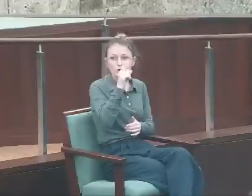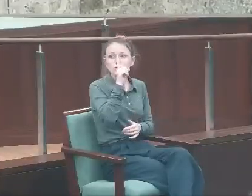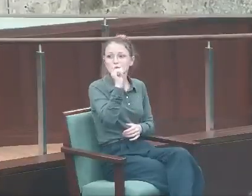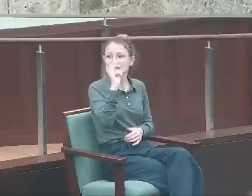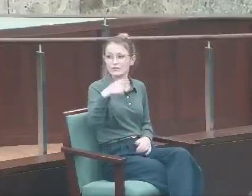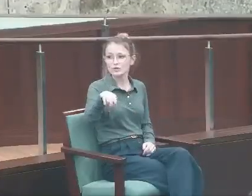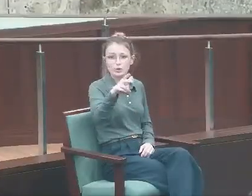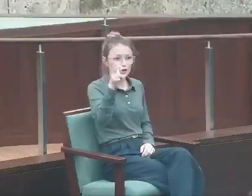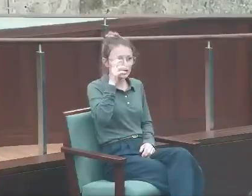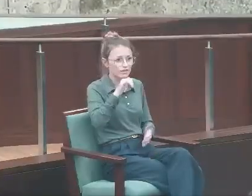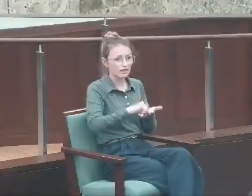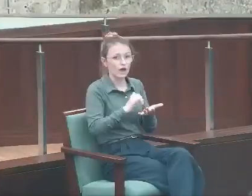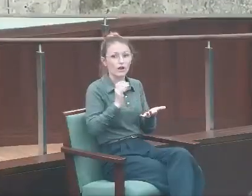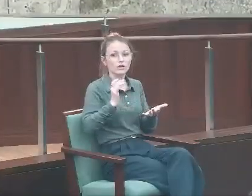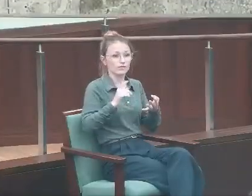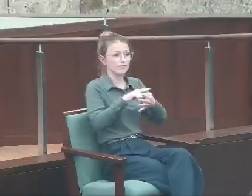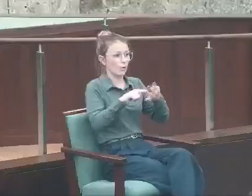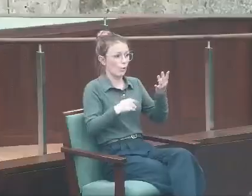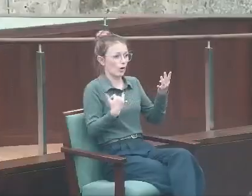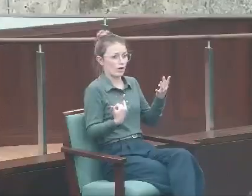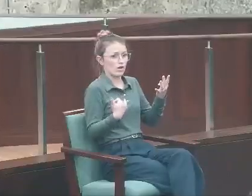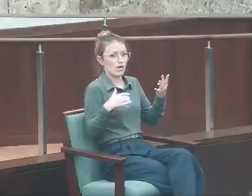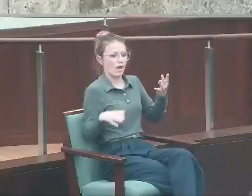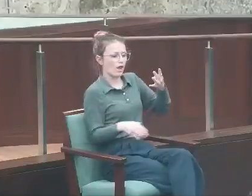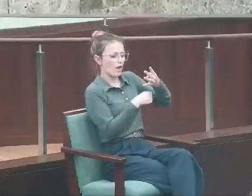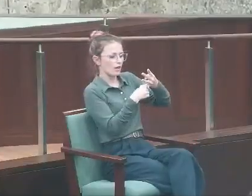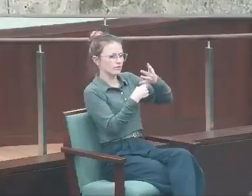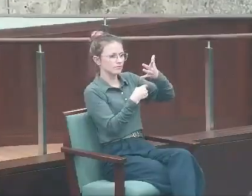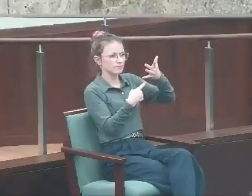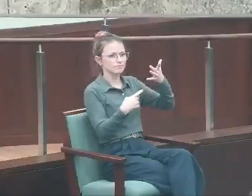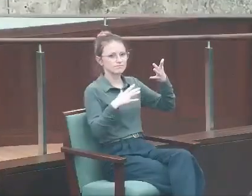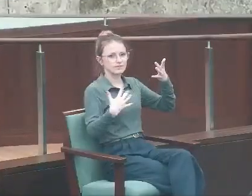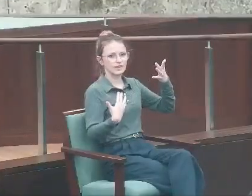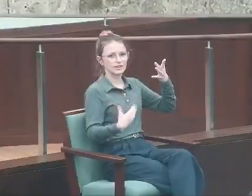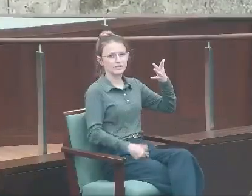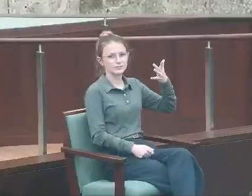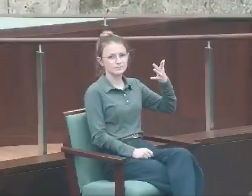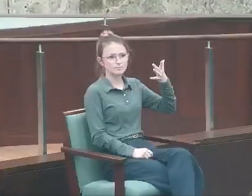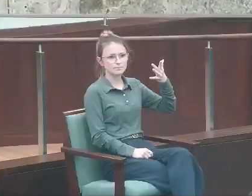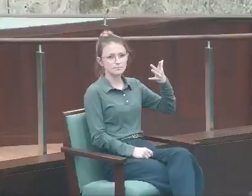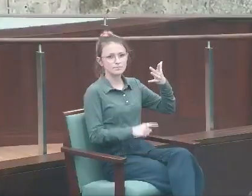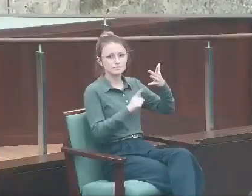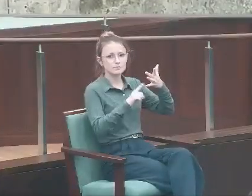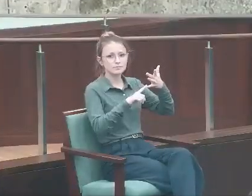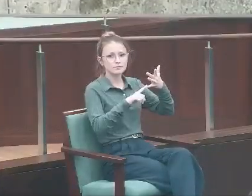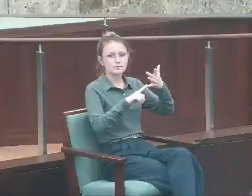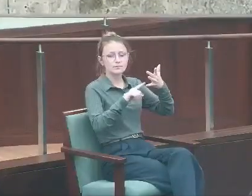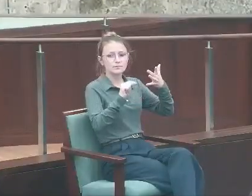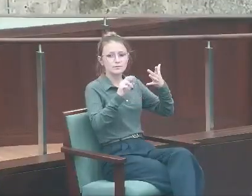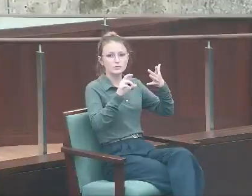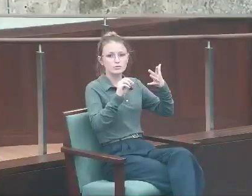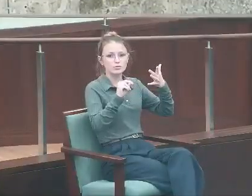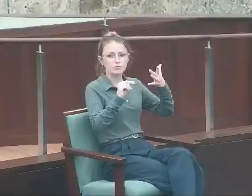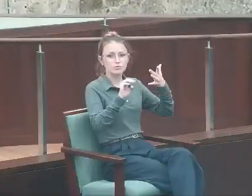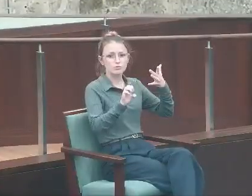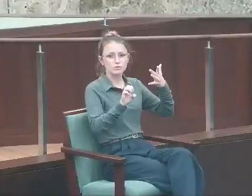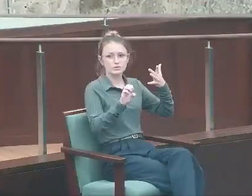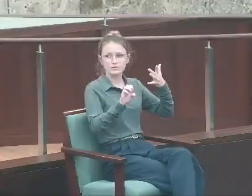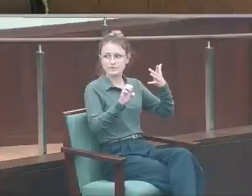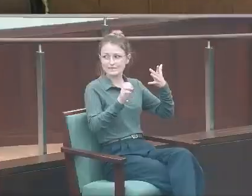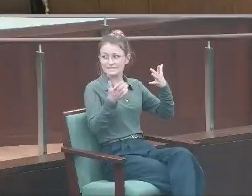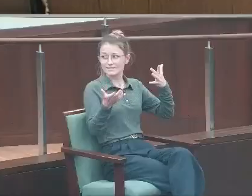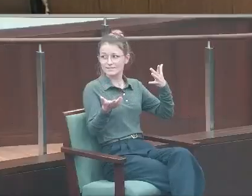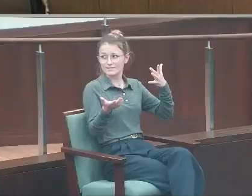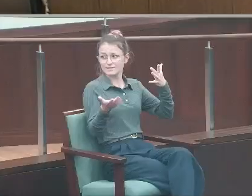now there's 1 extra. That's 5. So with that, Ms. Trone is up before you. Is there